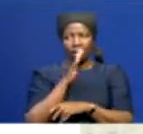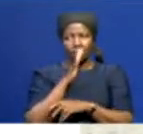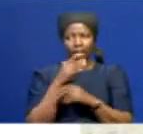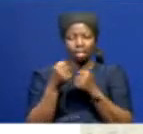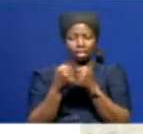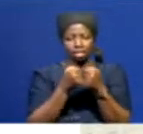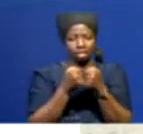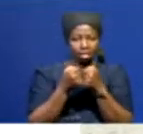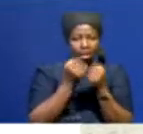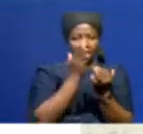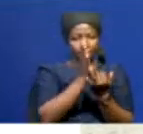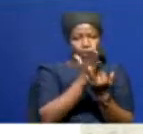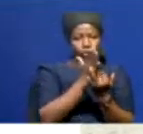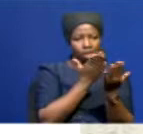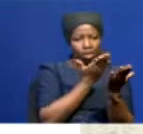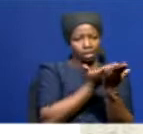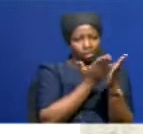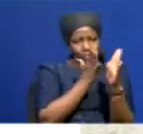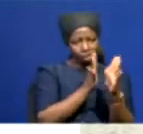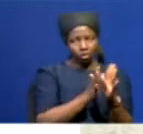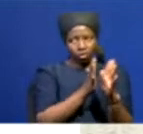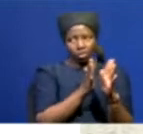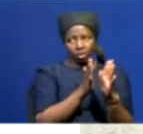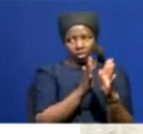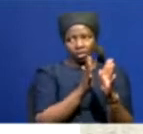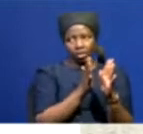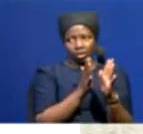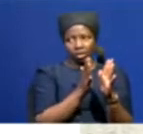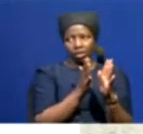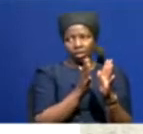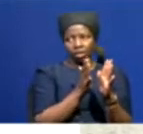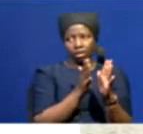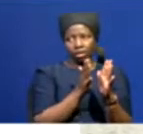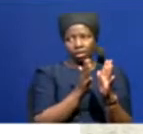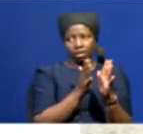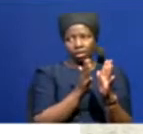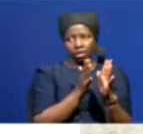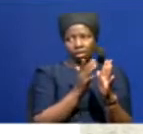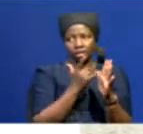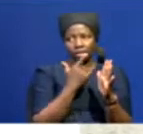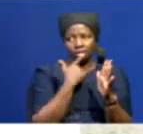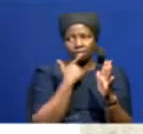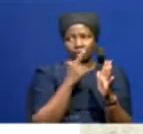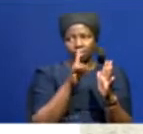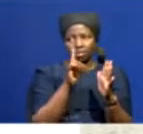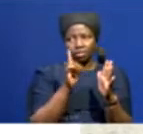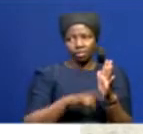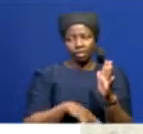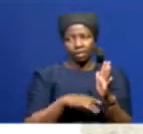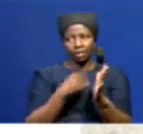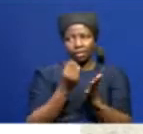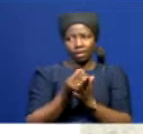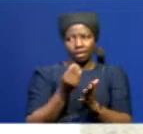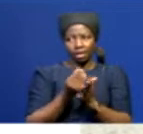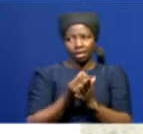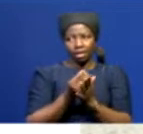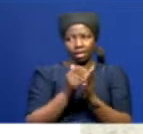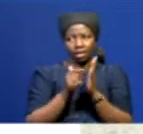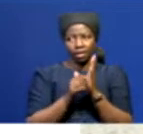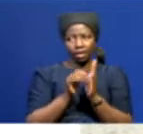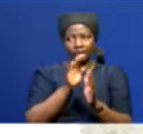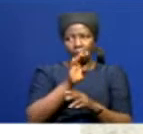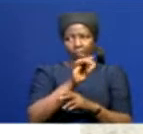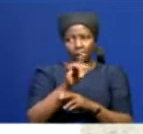the petitioners, citing that the ascension of the Finance Act Finance